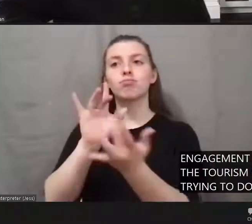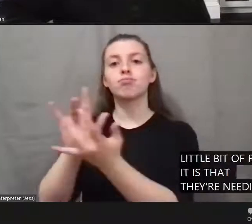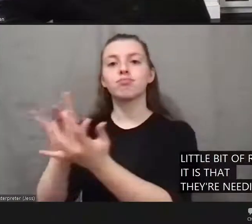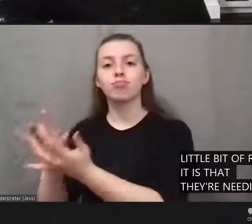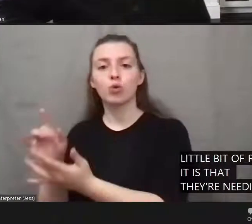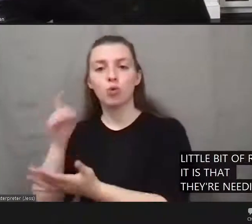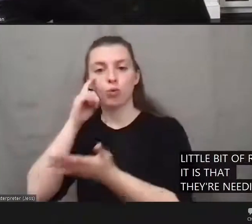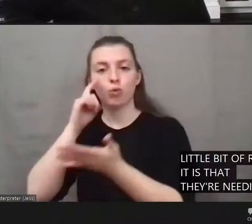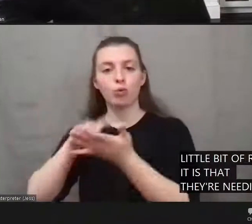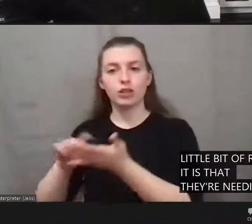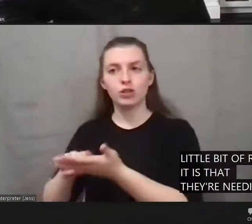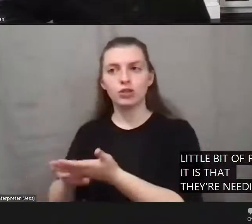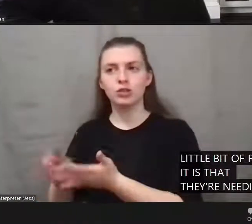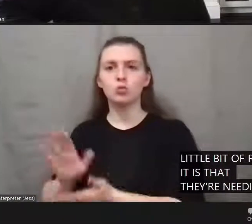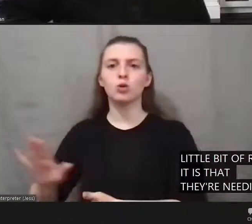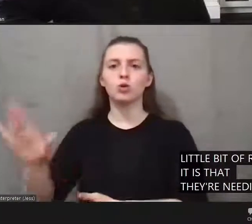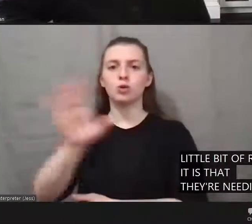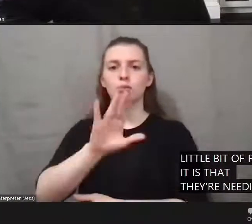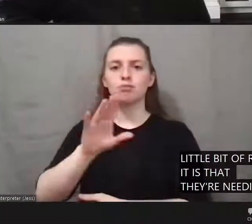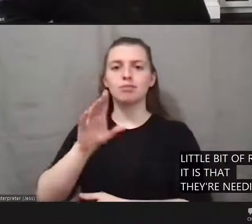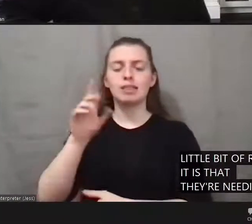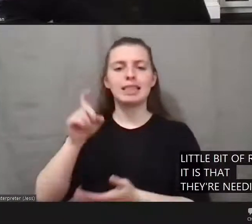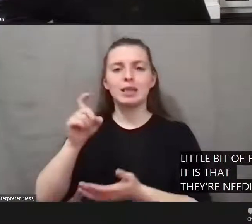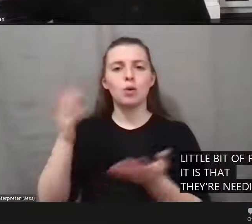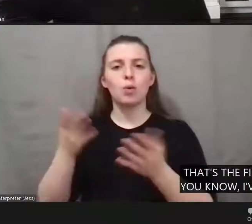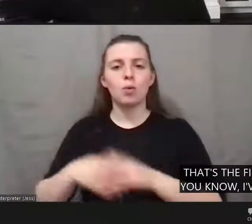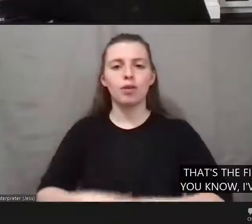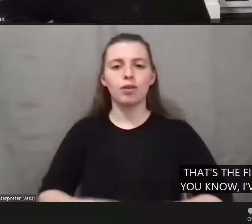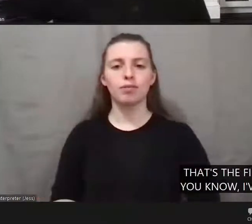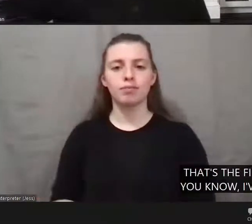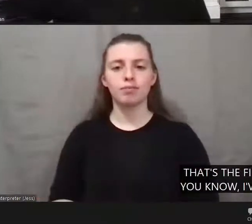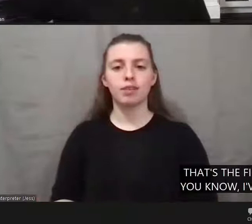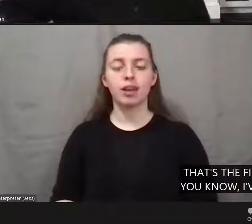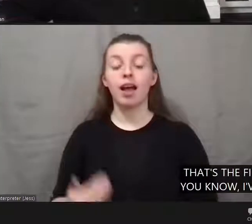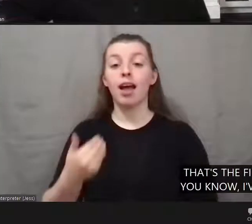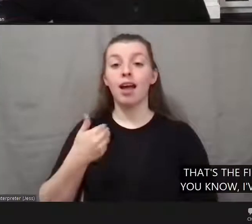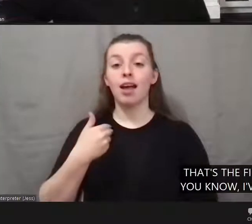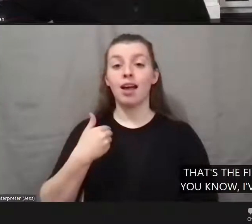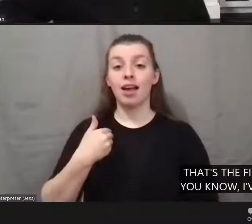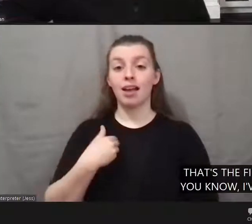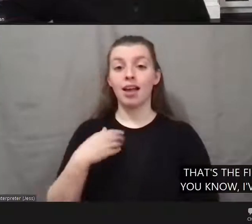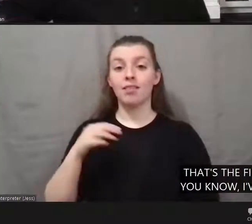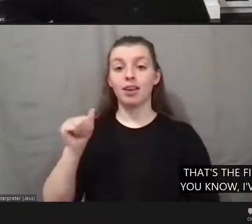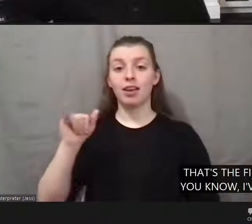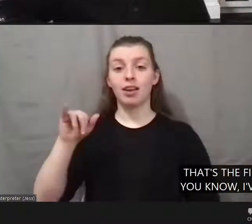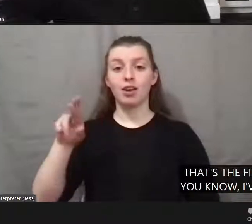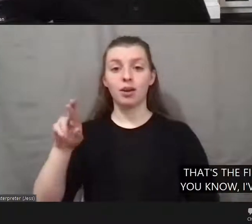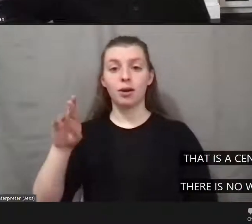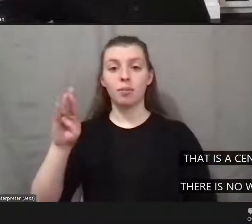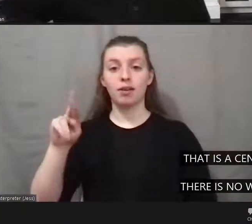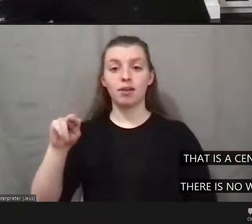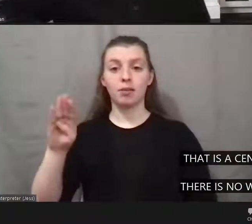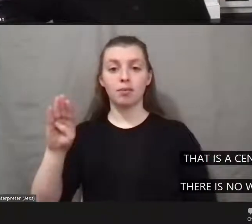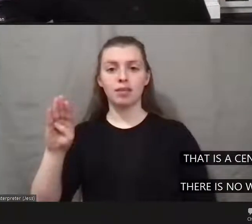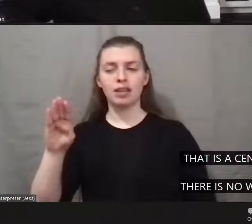get is, I've got an Airbnb that's a century home and there's no way I can be accessible.